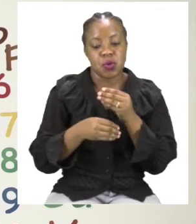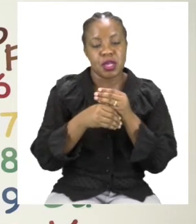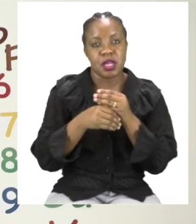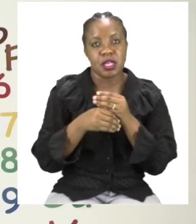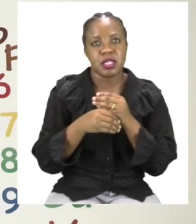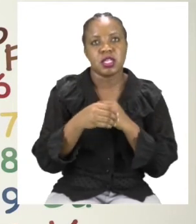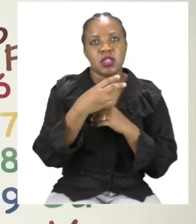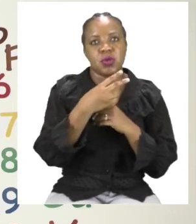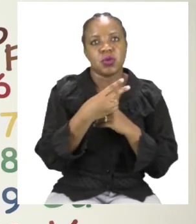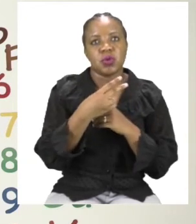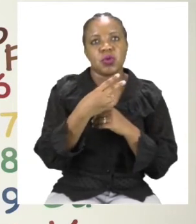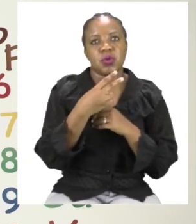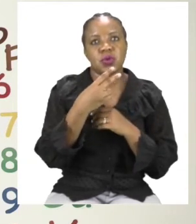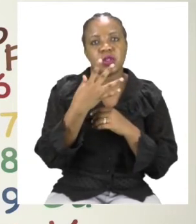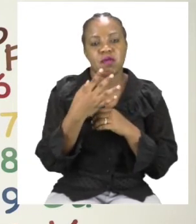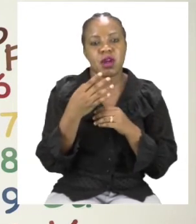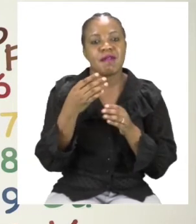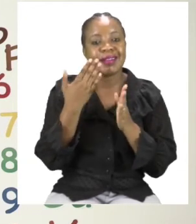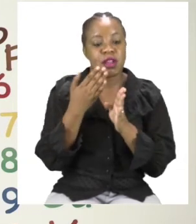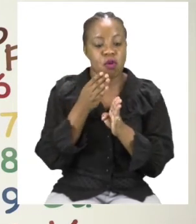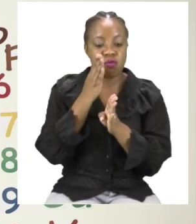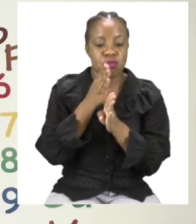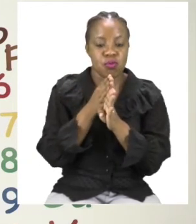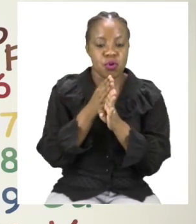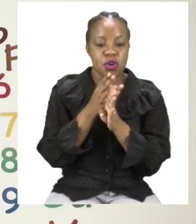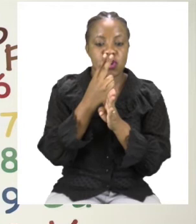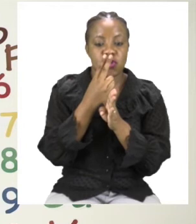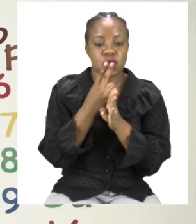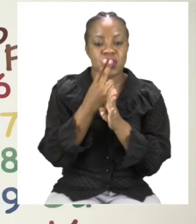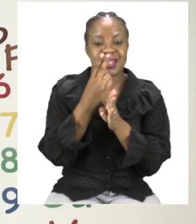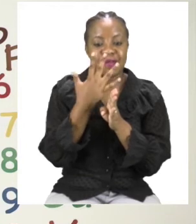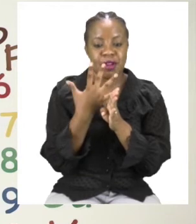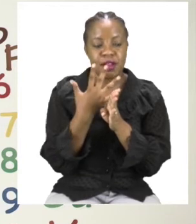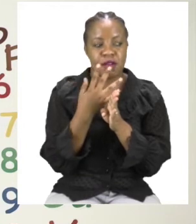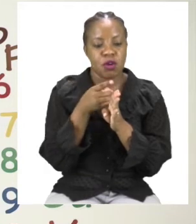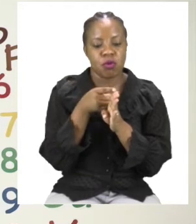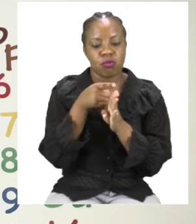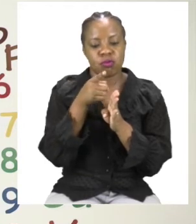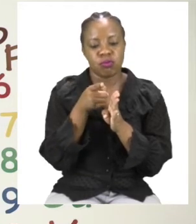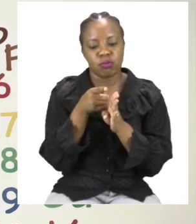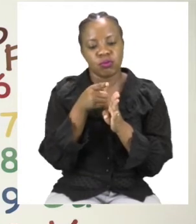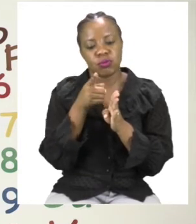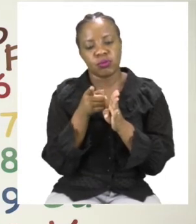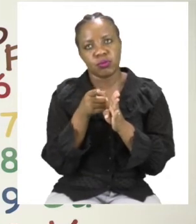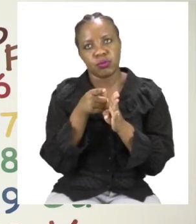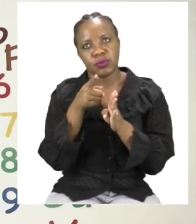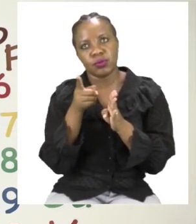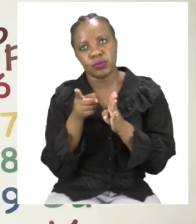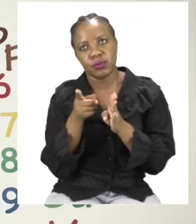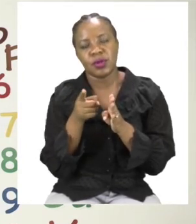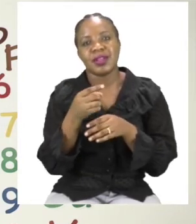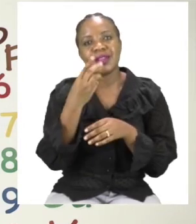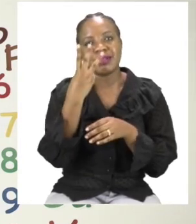25. Now we are moving forward. So the number after 25 is 26. So we are going to